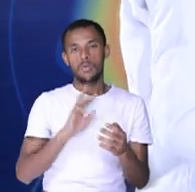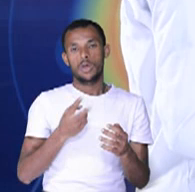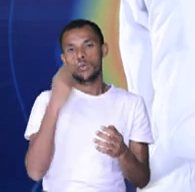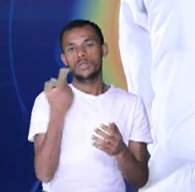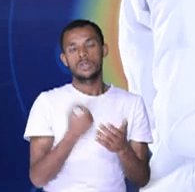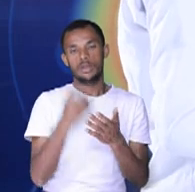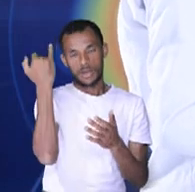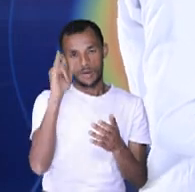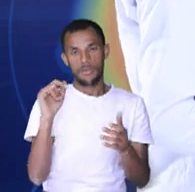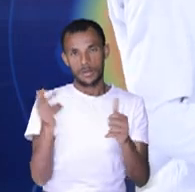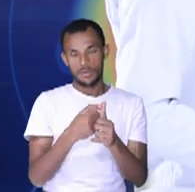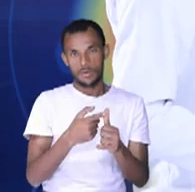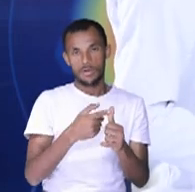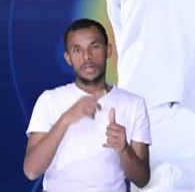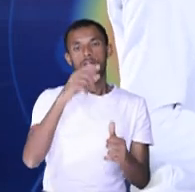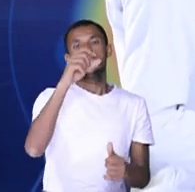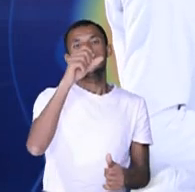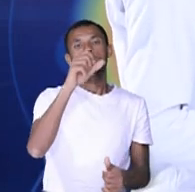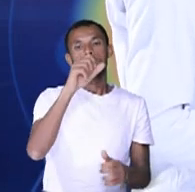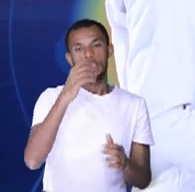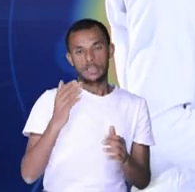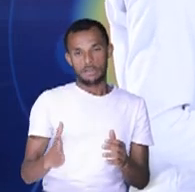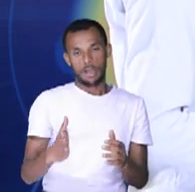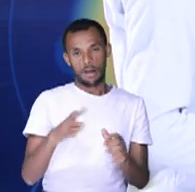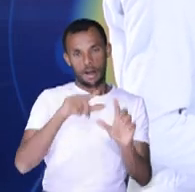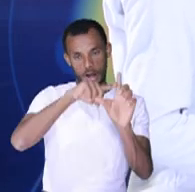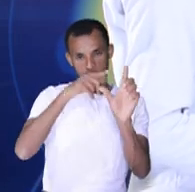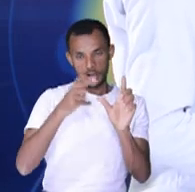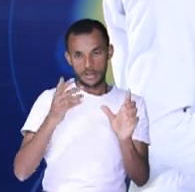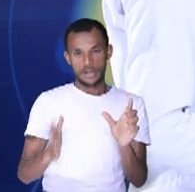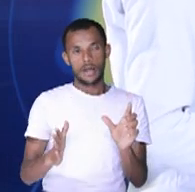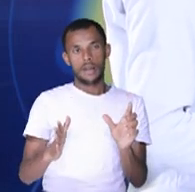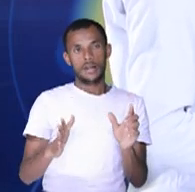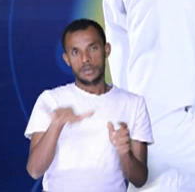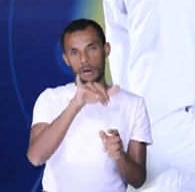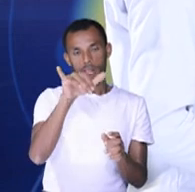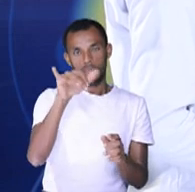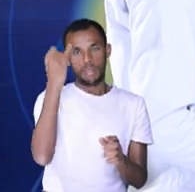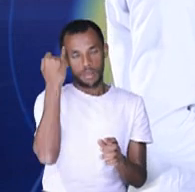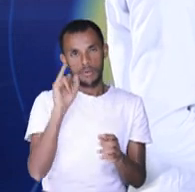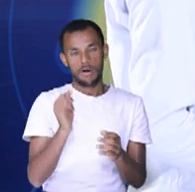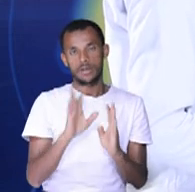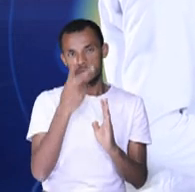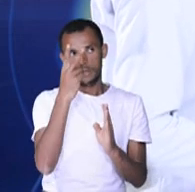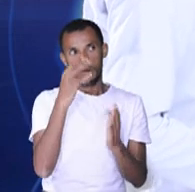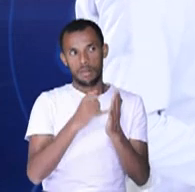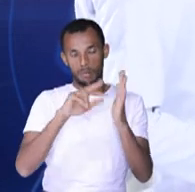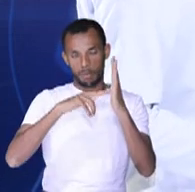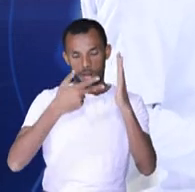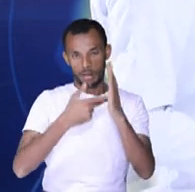theorems. Side angle, side similarity theorem. Side angle, side similarity theorem. So let's see what it